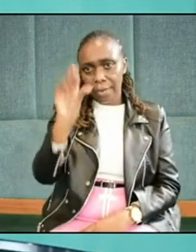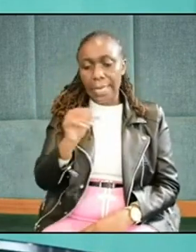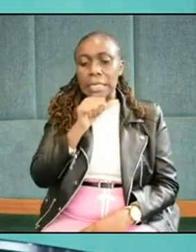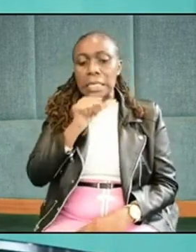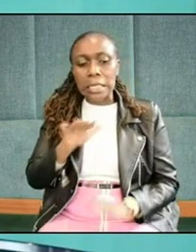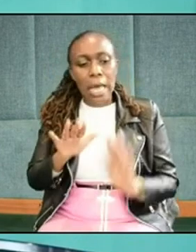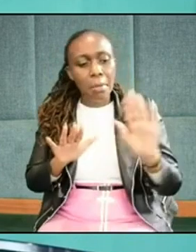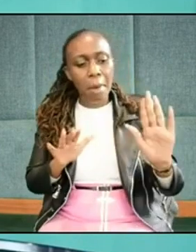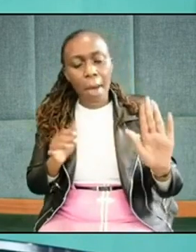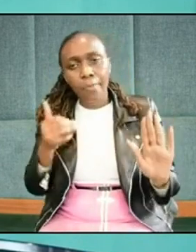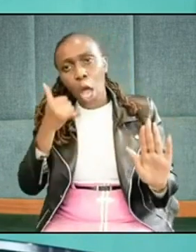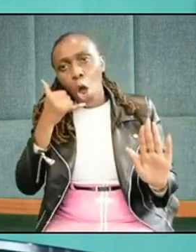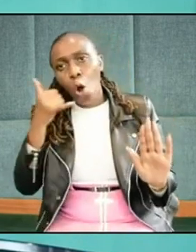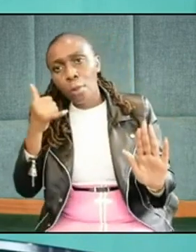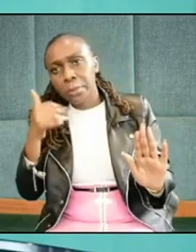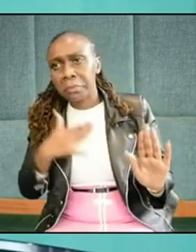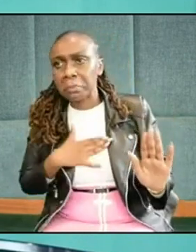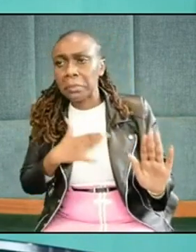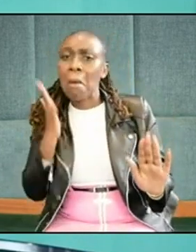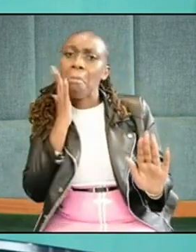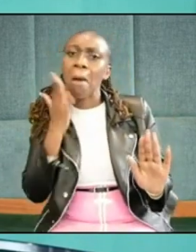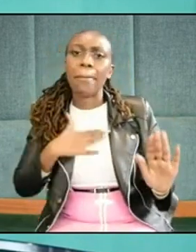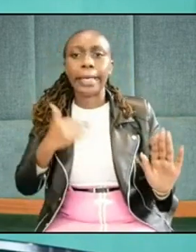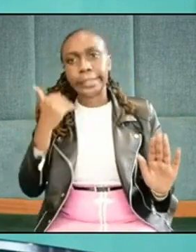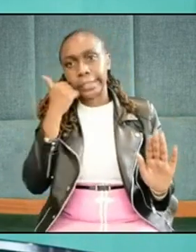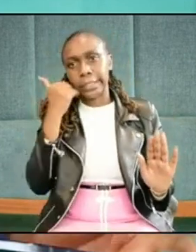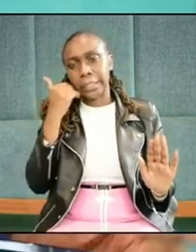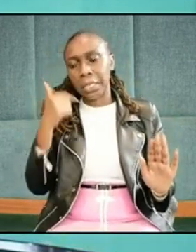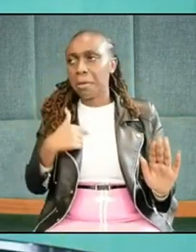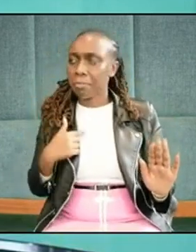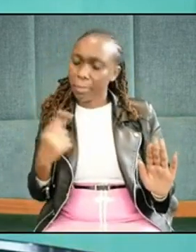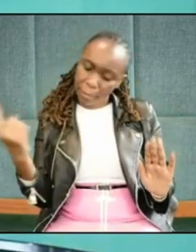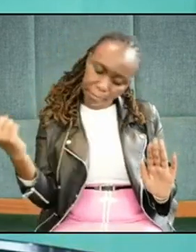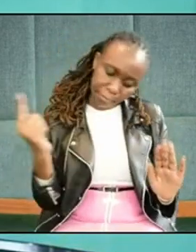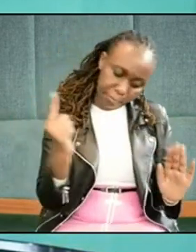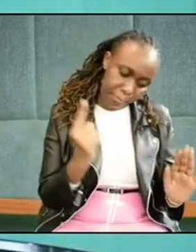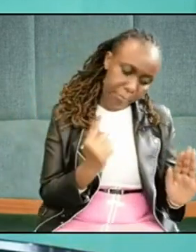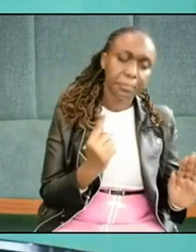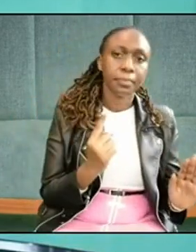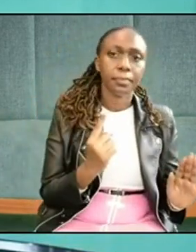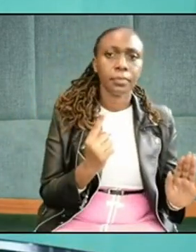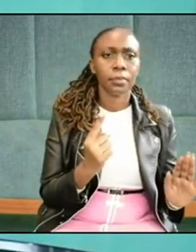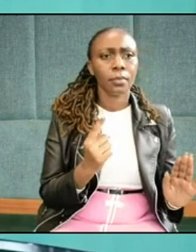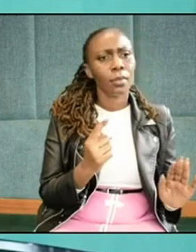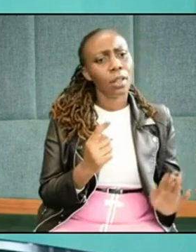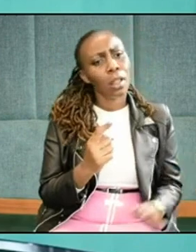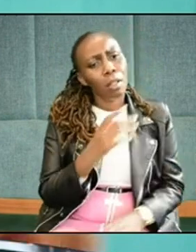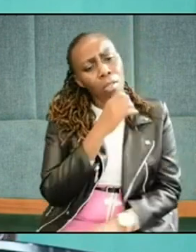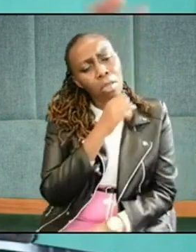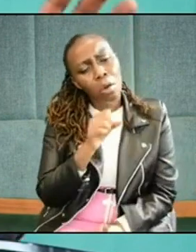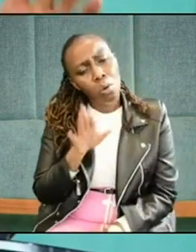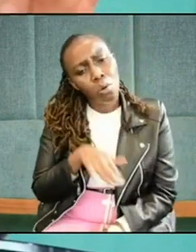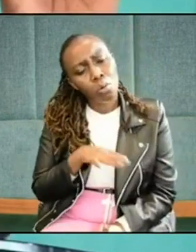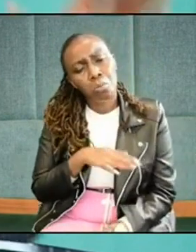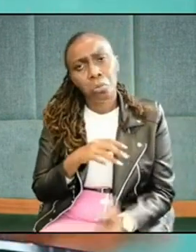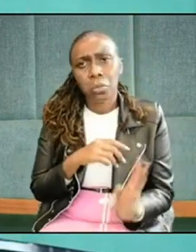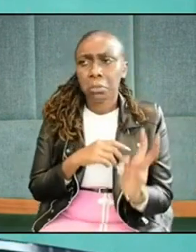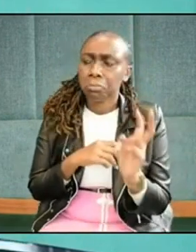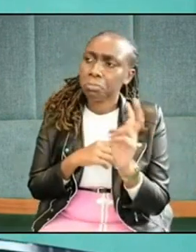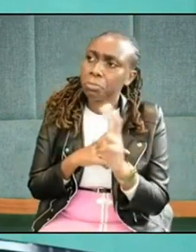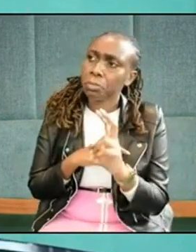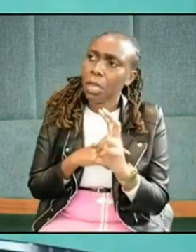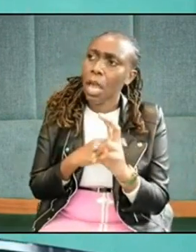sick. Can you come over and pray for my mother?" And I went there. When I got there, the old lady looked at me and I was told she has